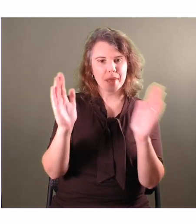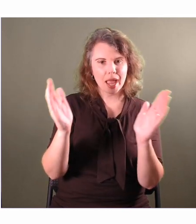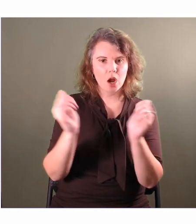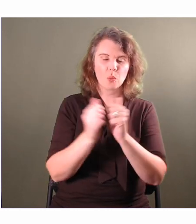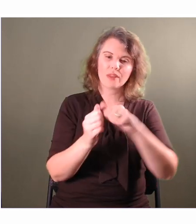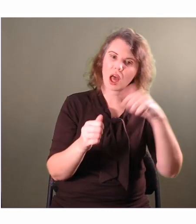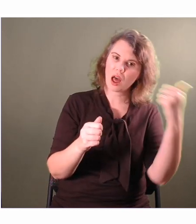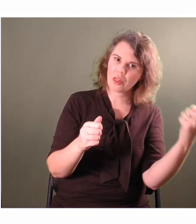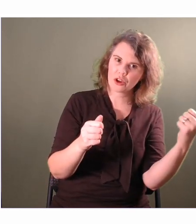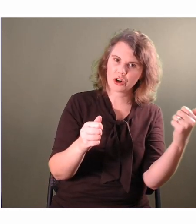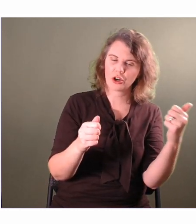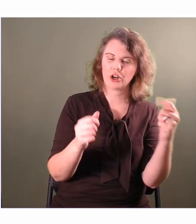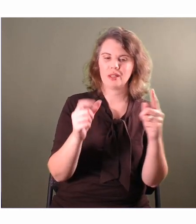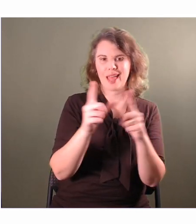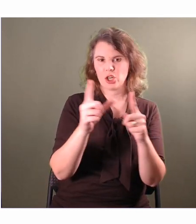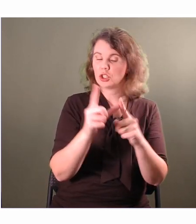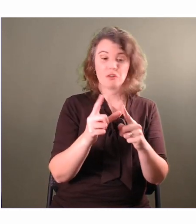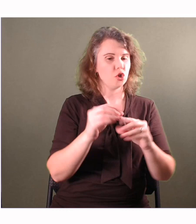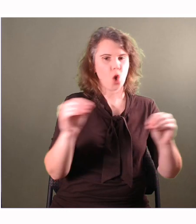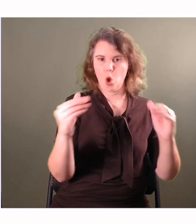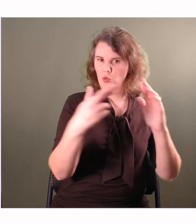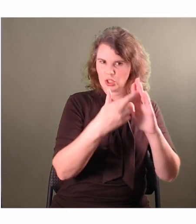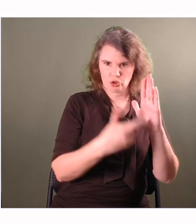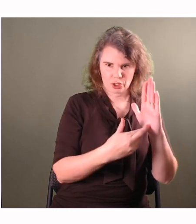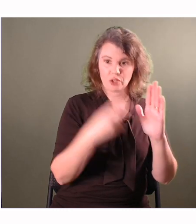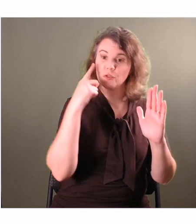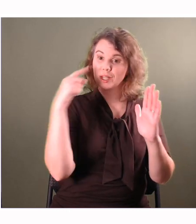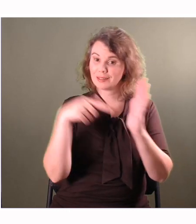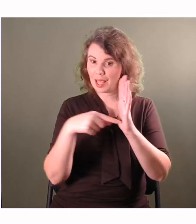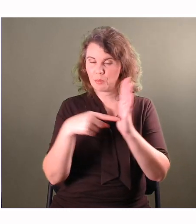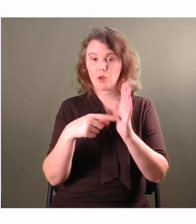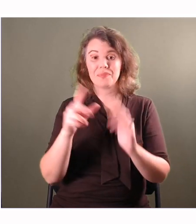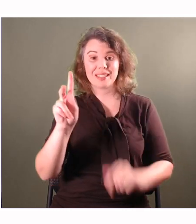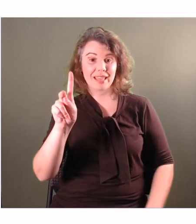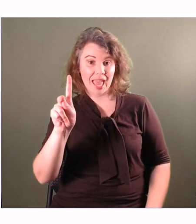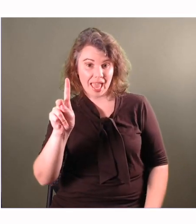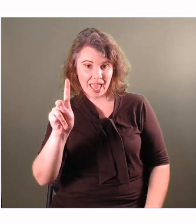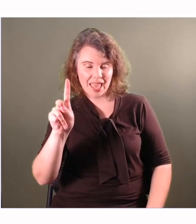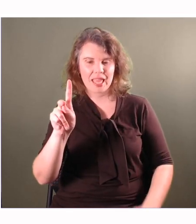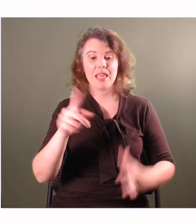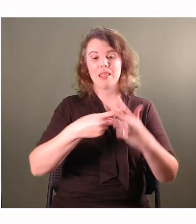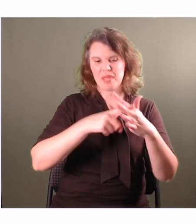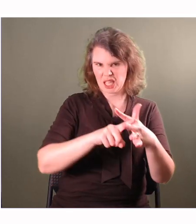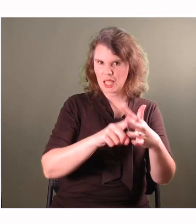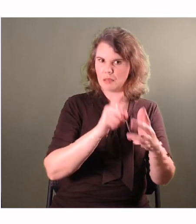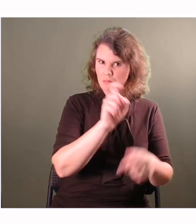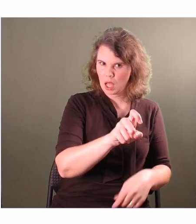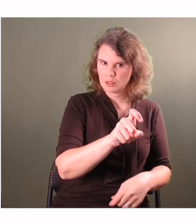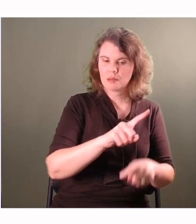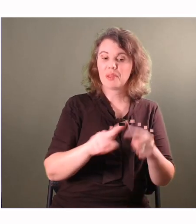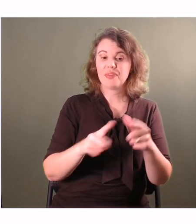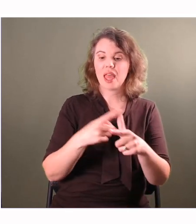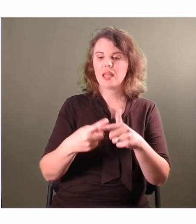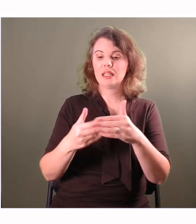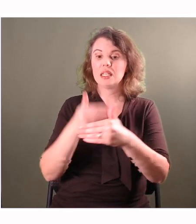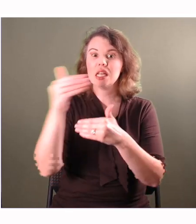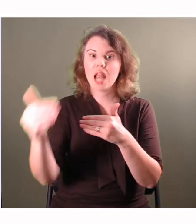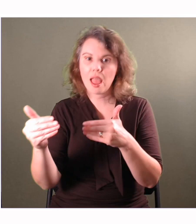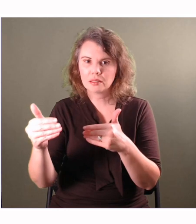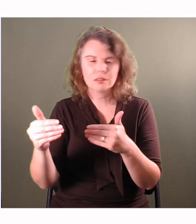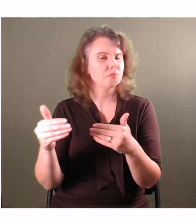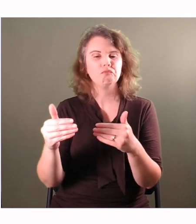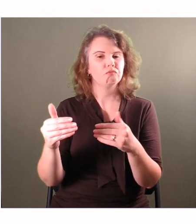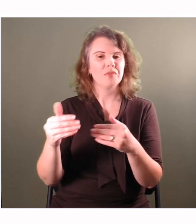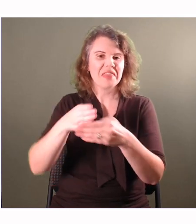unrestricted. And here we see that K is an onset, but maybe in the next trial it could be a